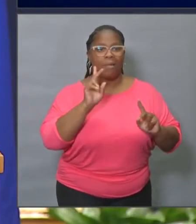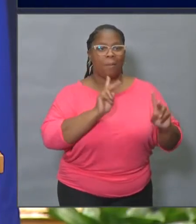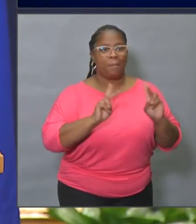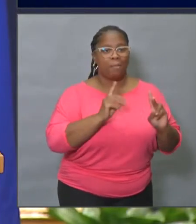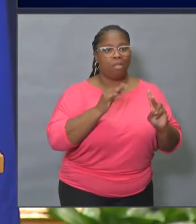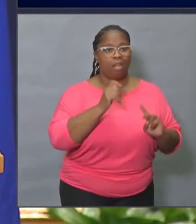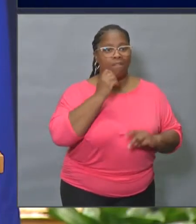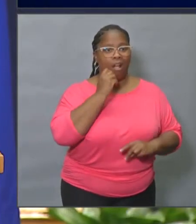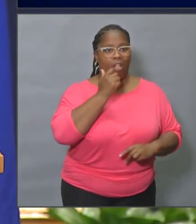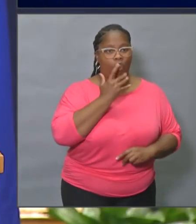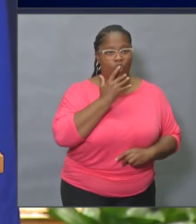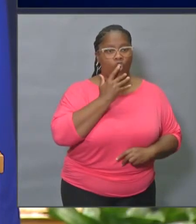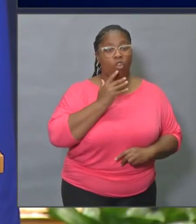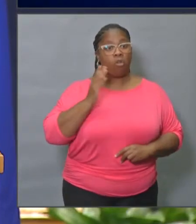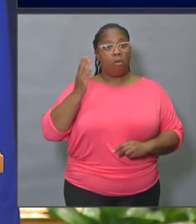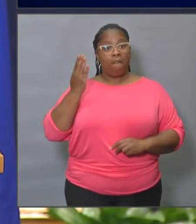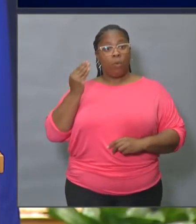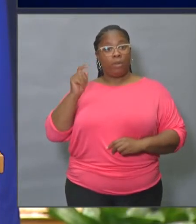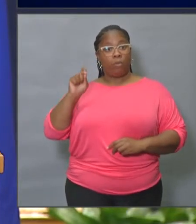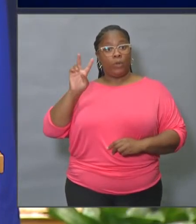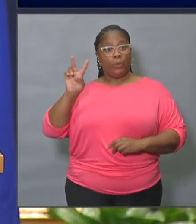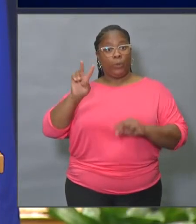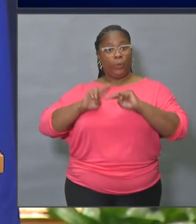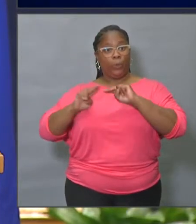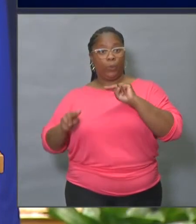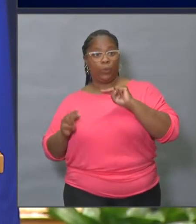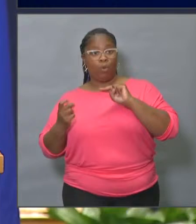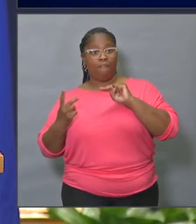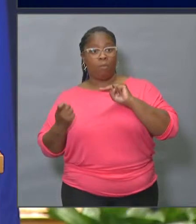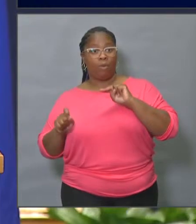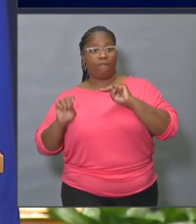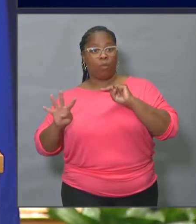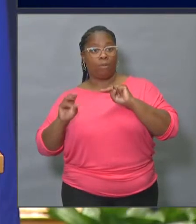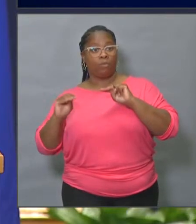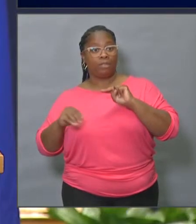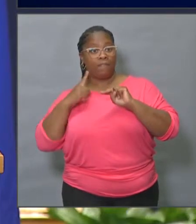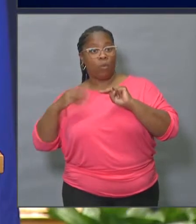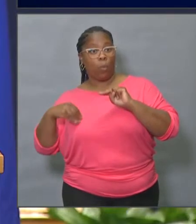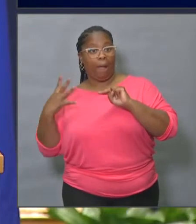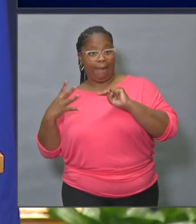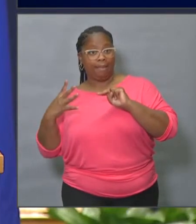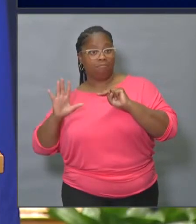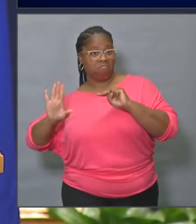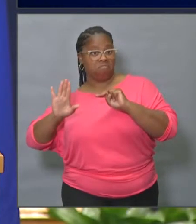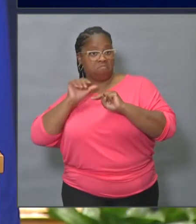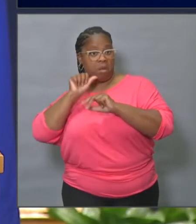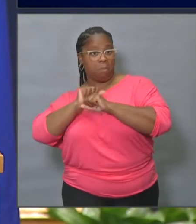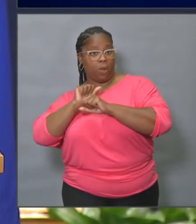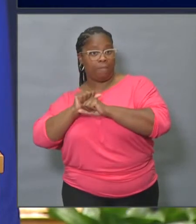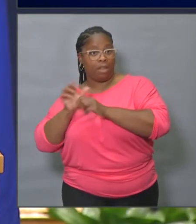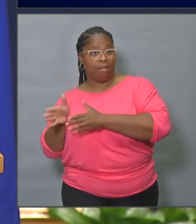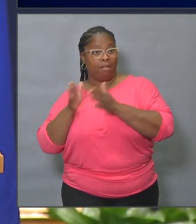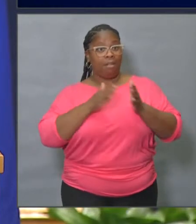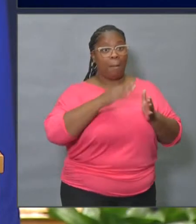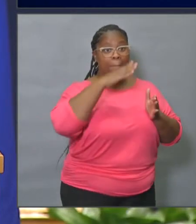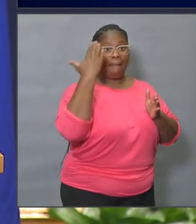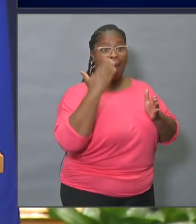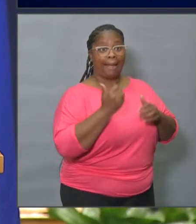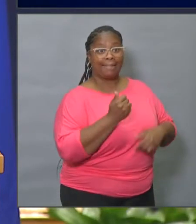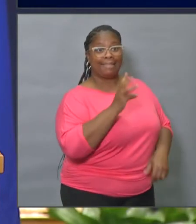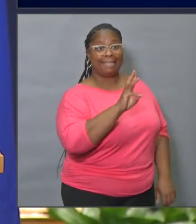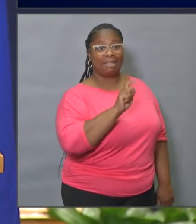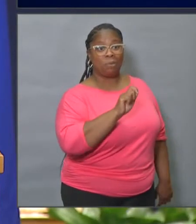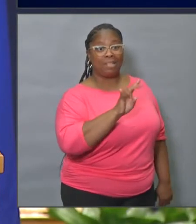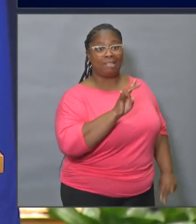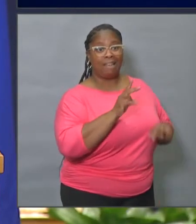white people went down from 14.2 to 12.4%, the unemployment rate for blacks ticked up from